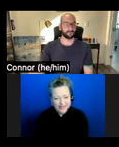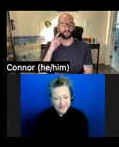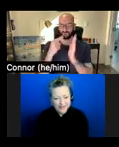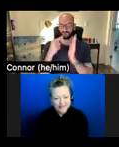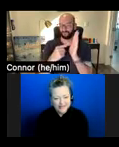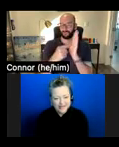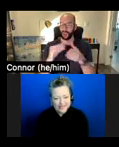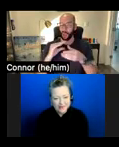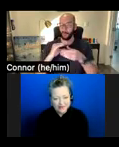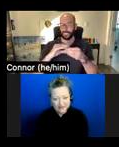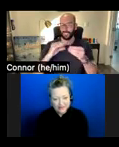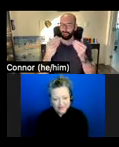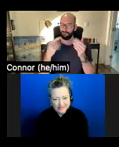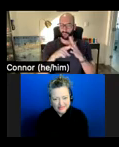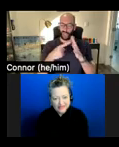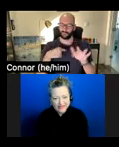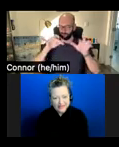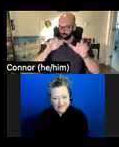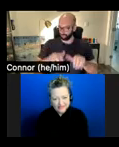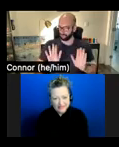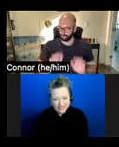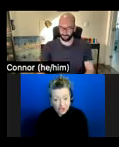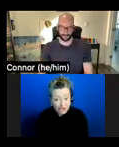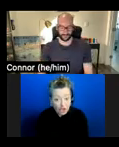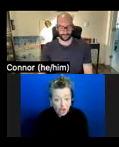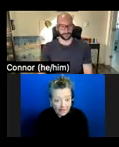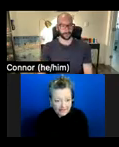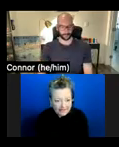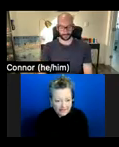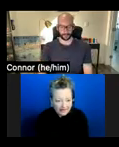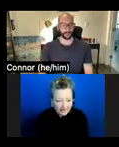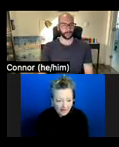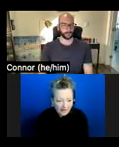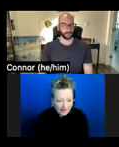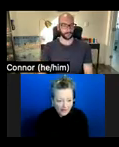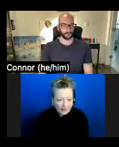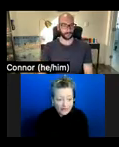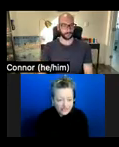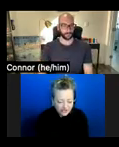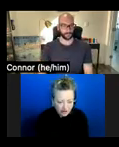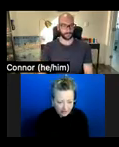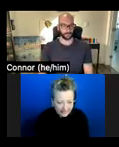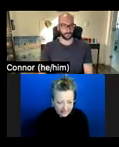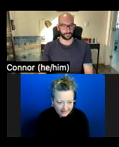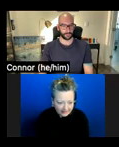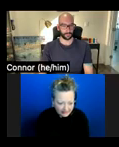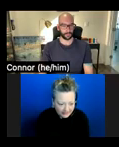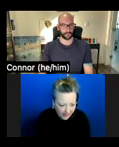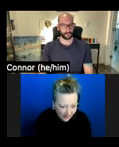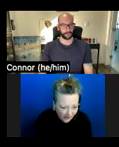So if I go here to icebreakers, so I started a comment, or I'm going to start a comment